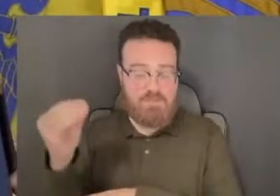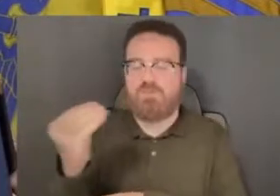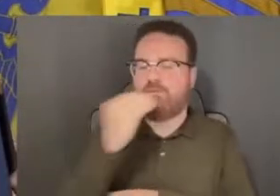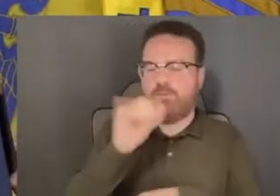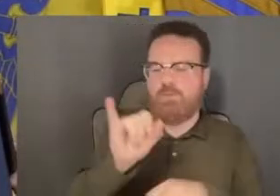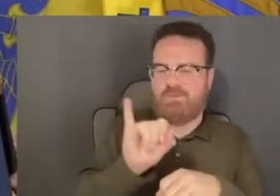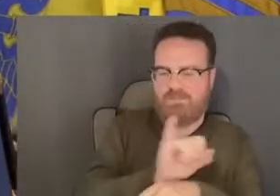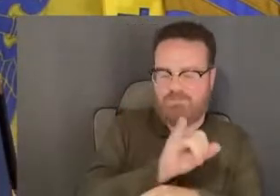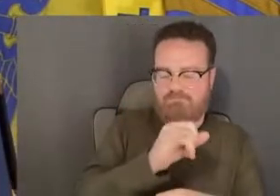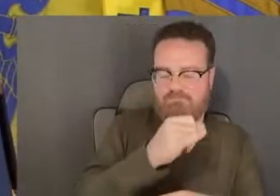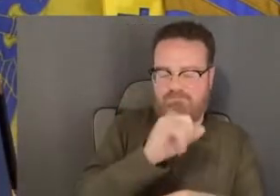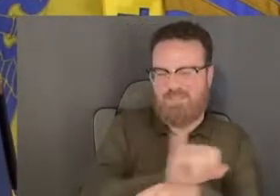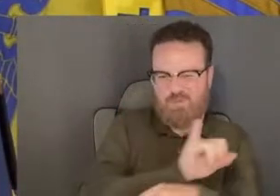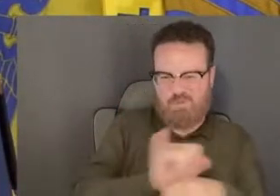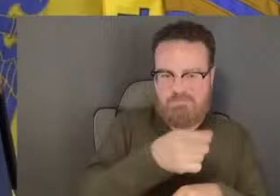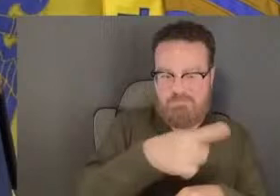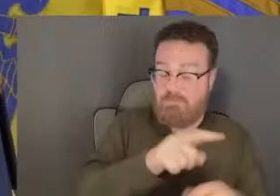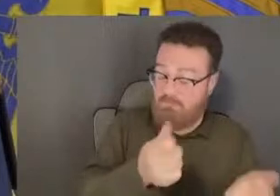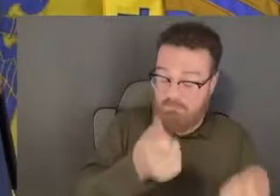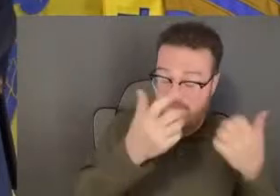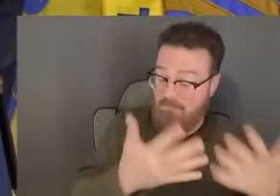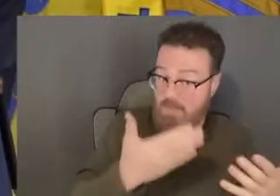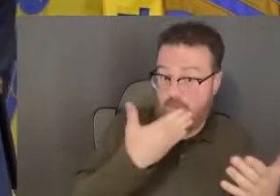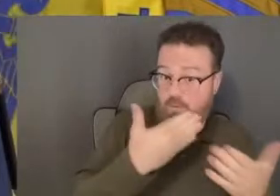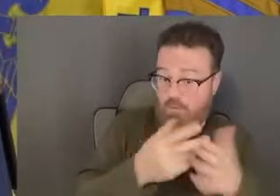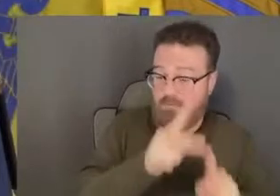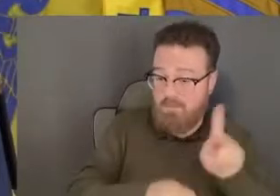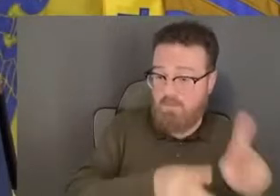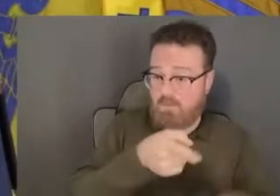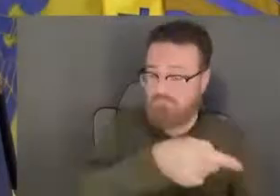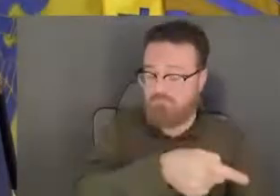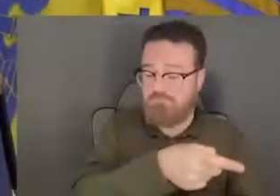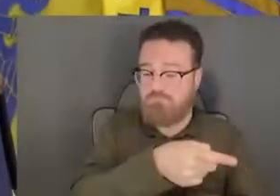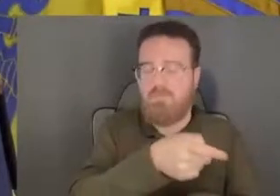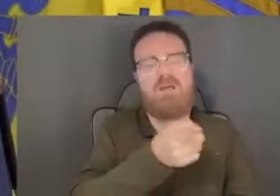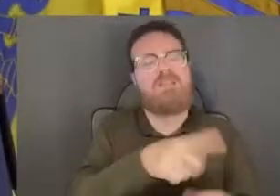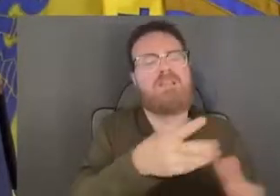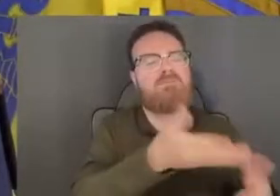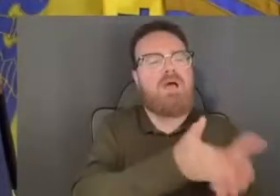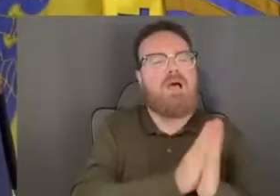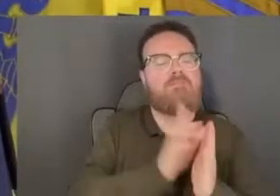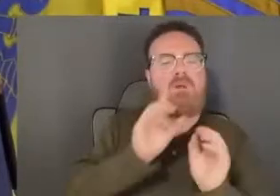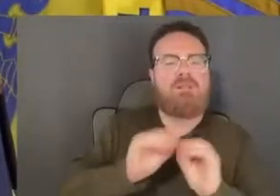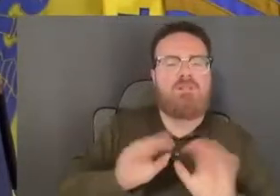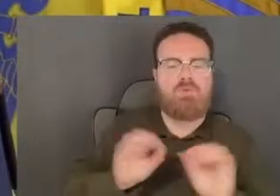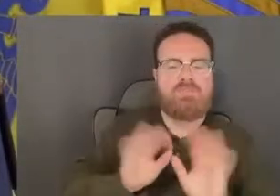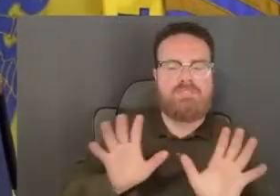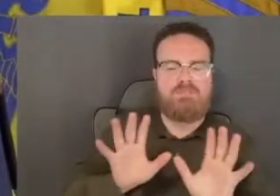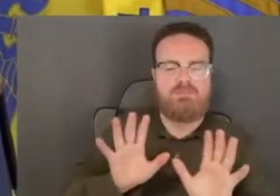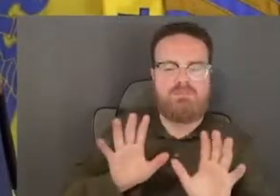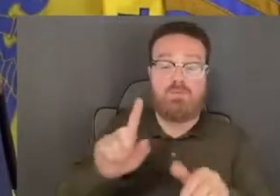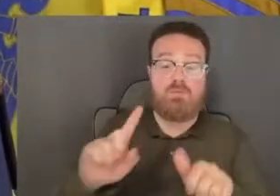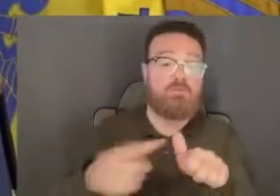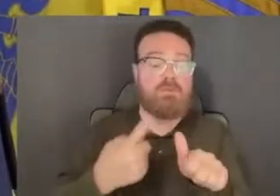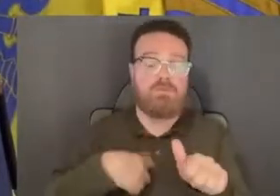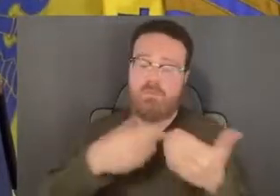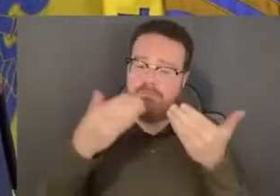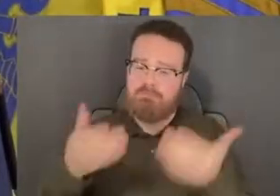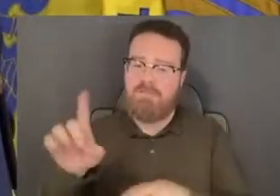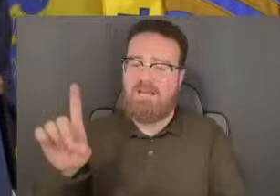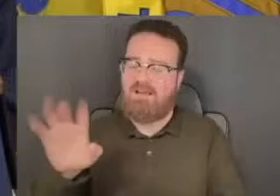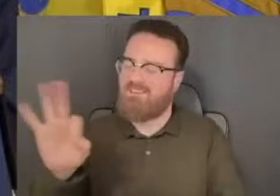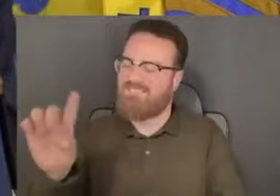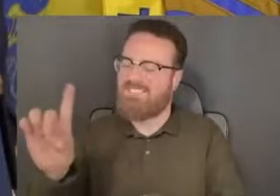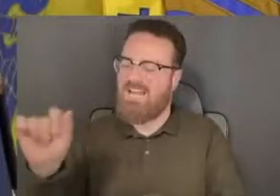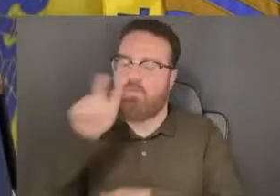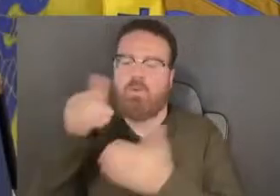clarity. So today the FDA is taking the following steps. Number one, establishing a national standard and timeline